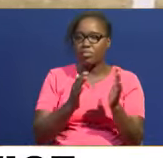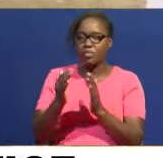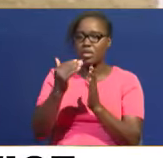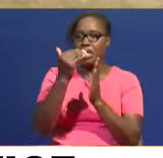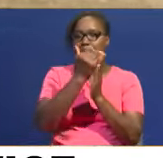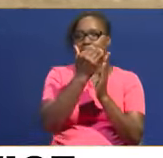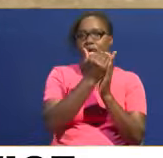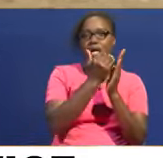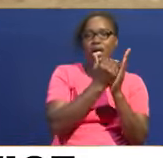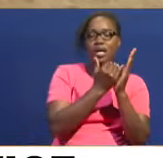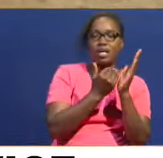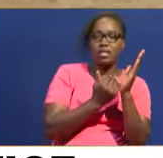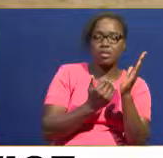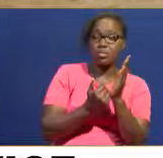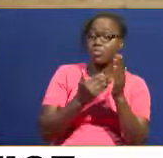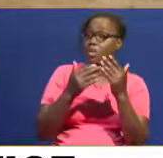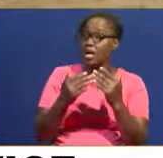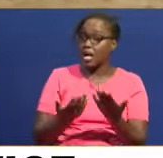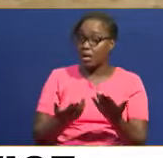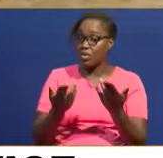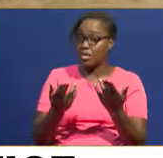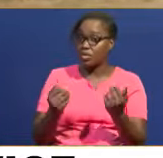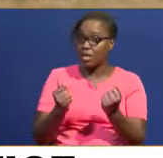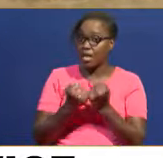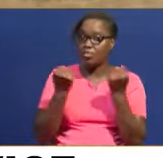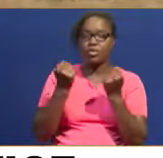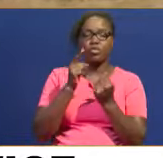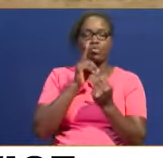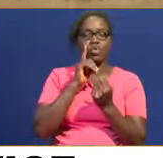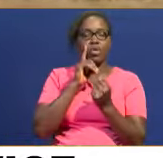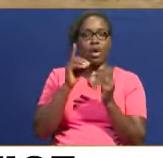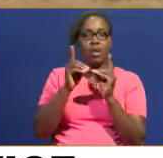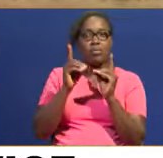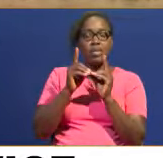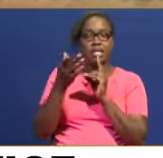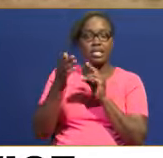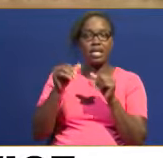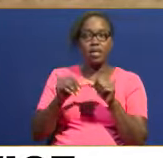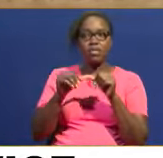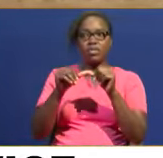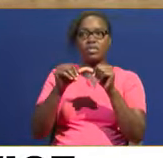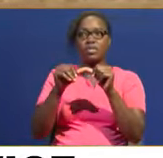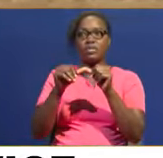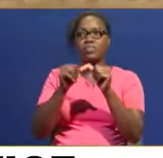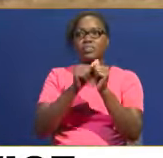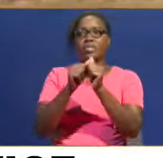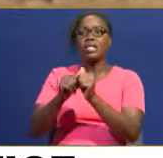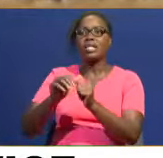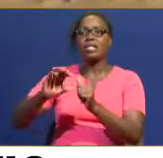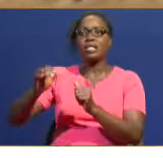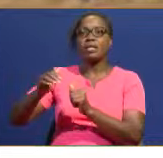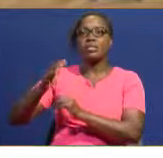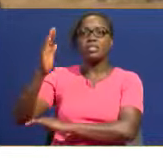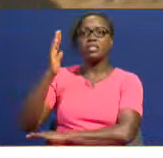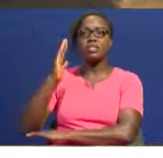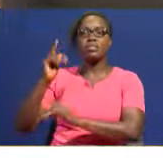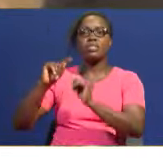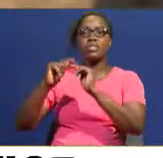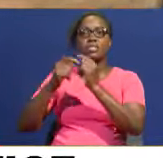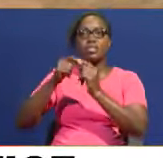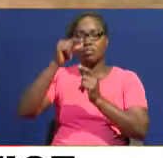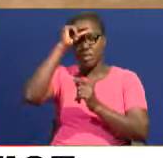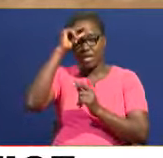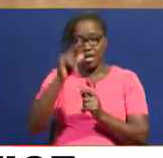program takes shape in terms of how it will look tomorrow. That's a meeting ongoing, bringing together this county security team and the